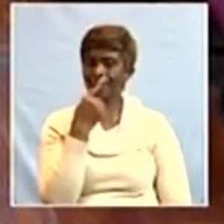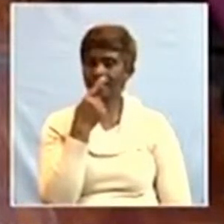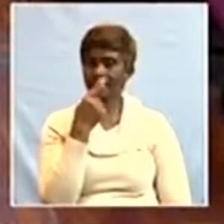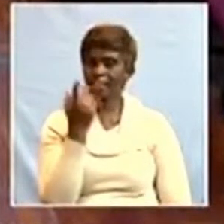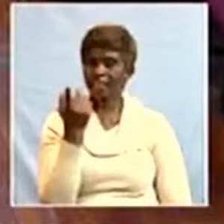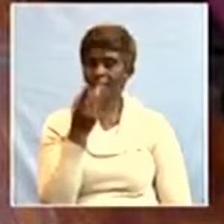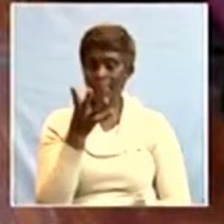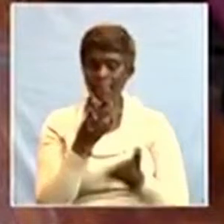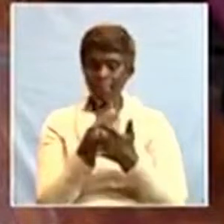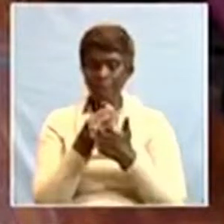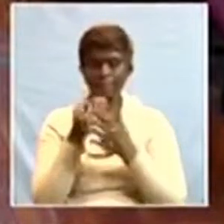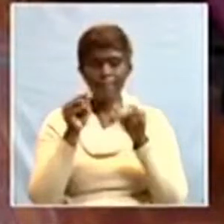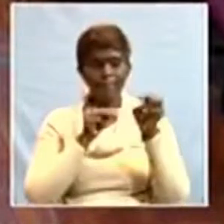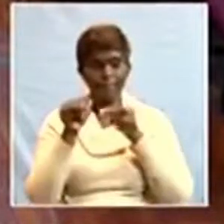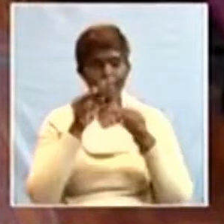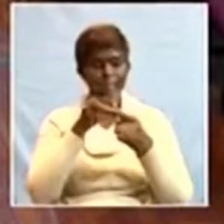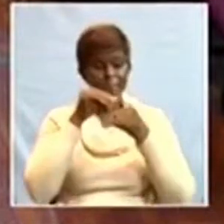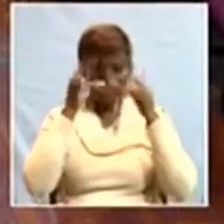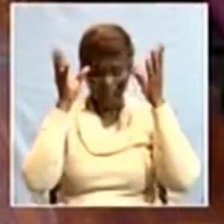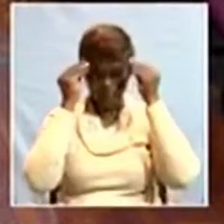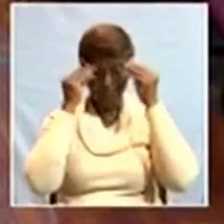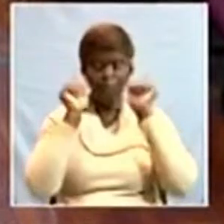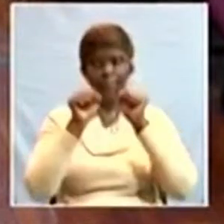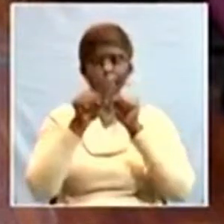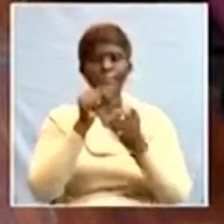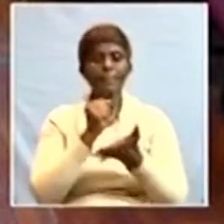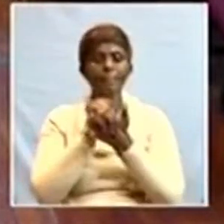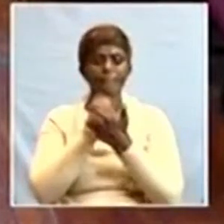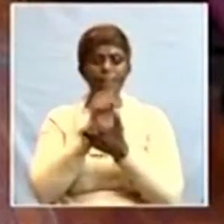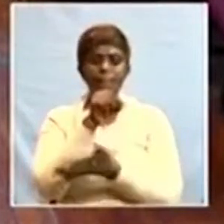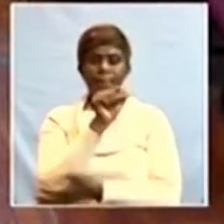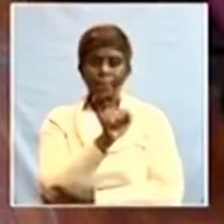A financial management specialist. Can you help the PS?